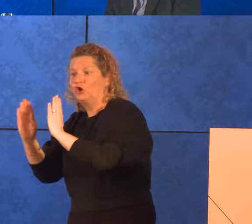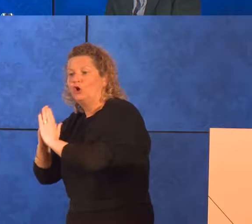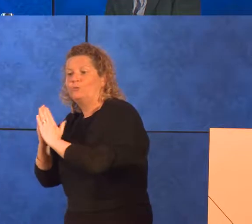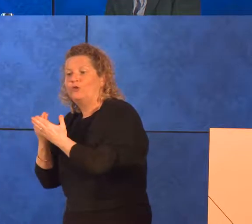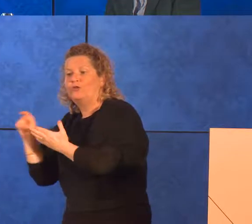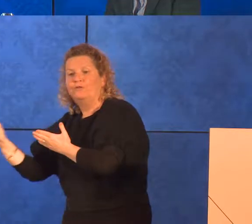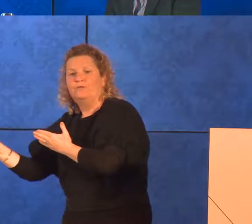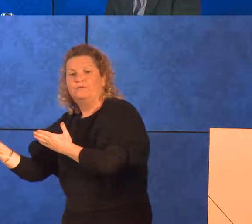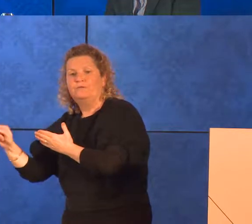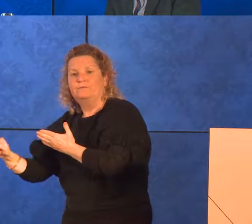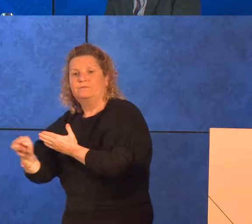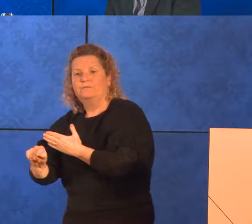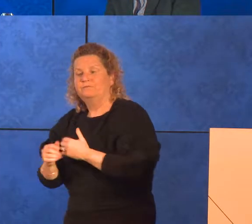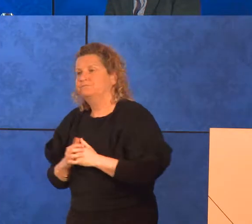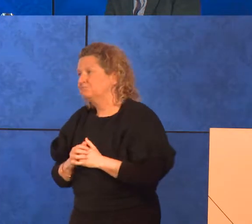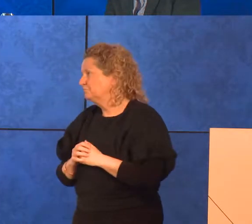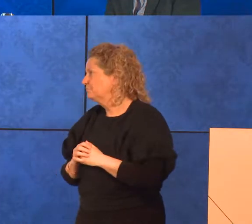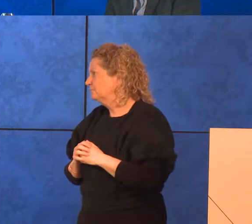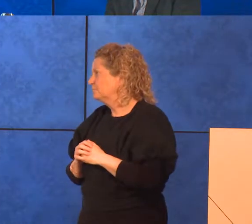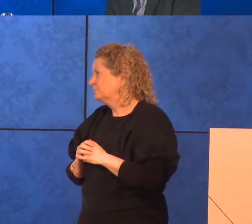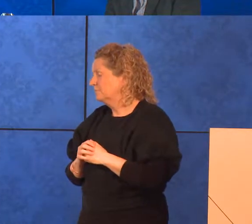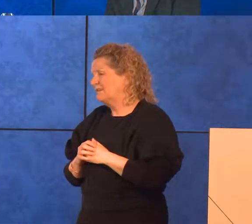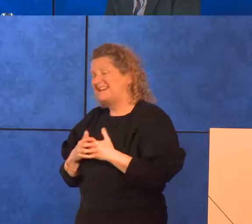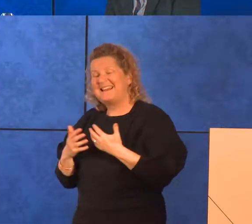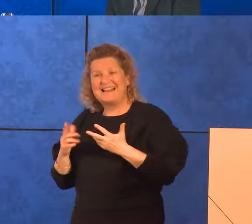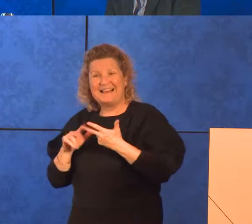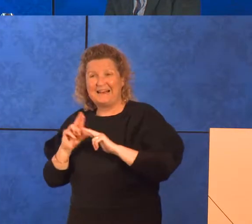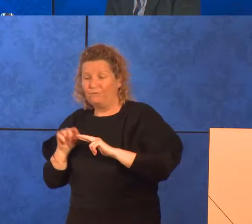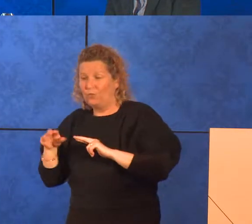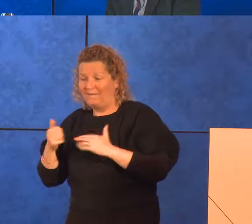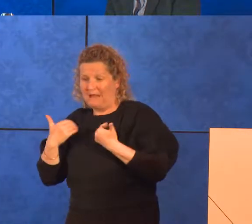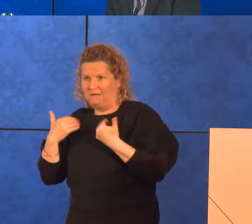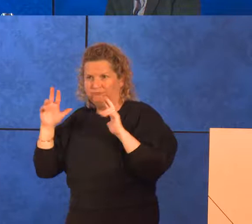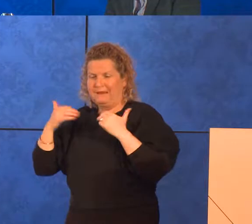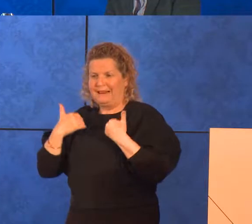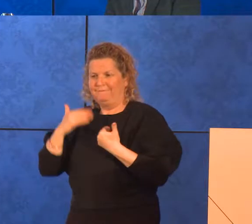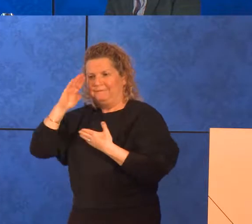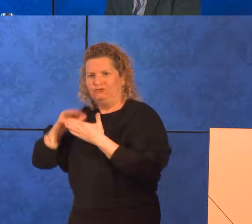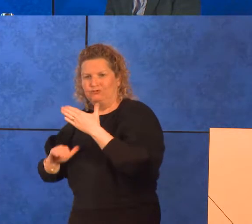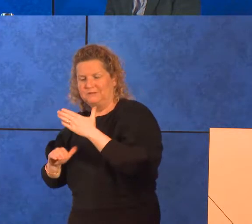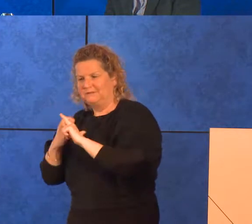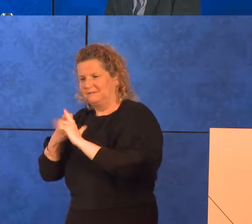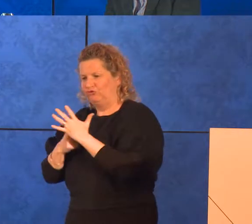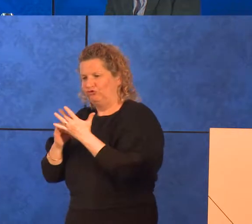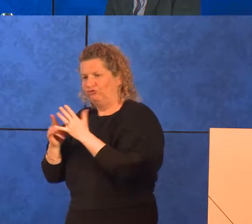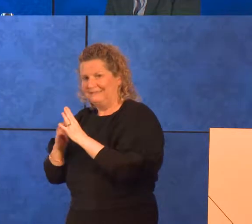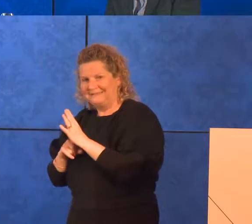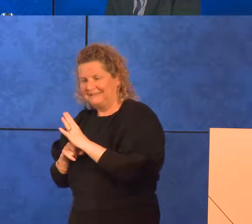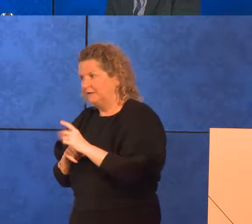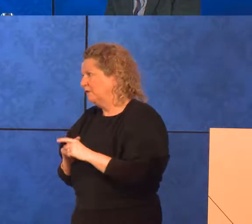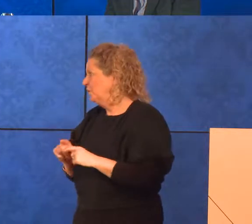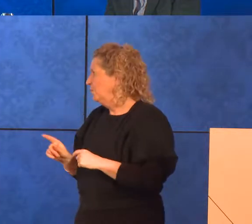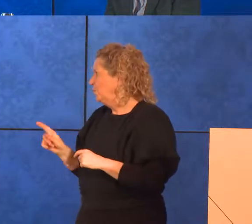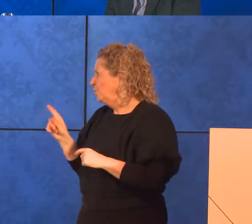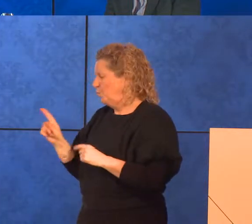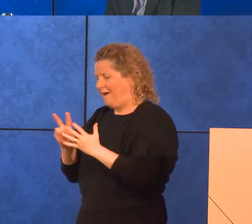those. And it's different again when you're a person with lived experience. Christie, you're both